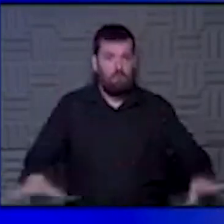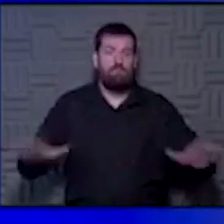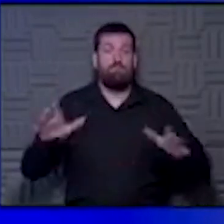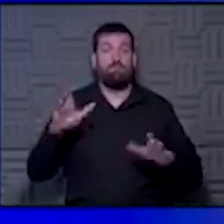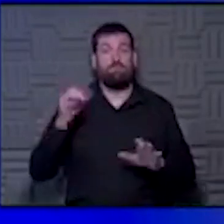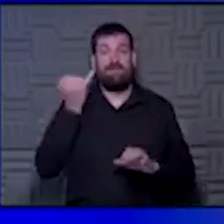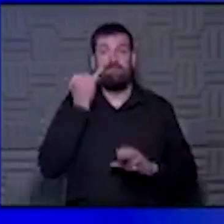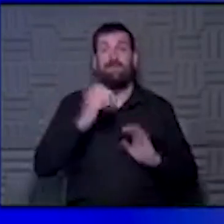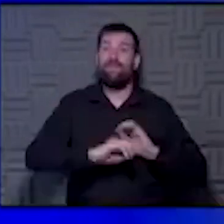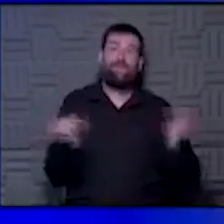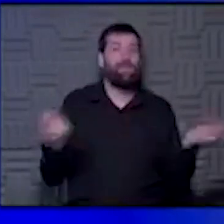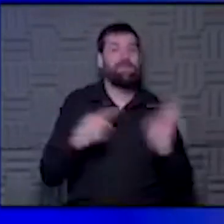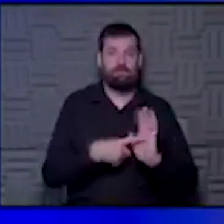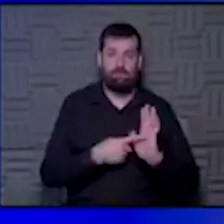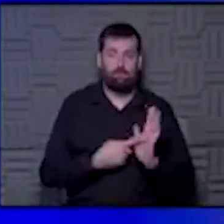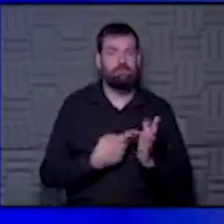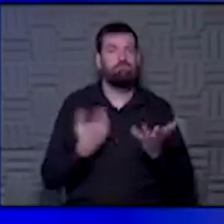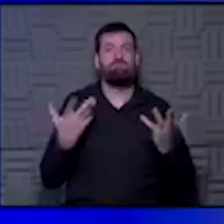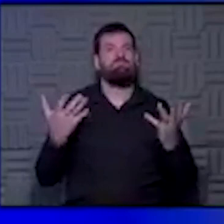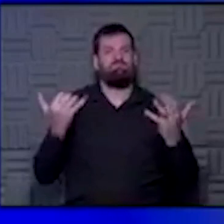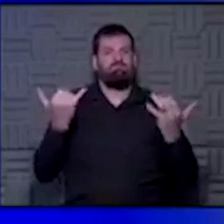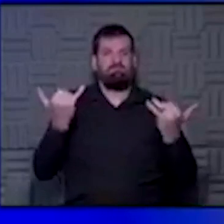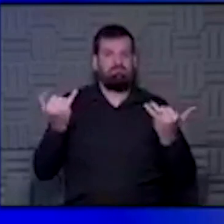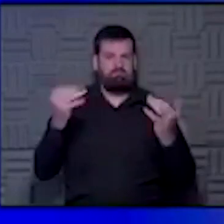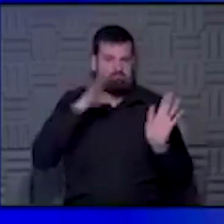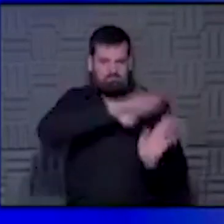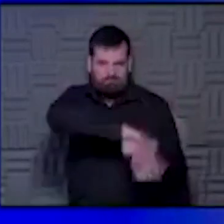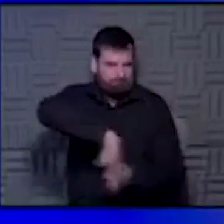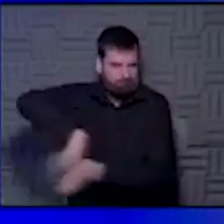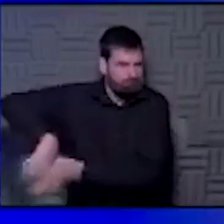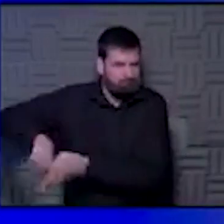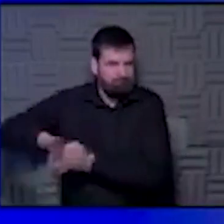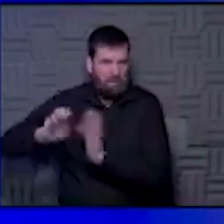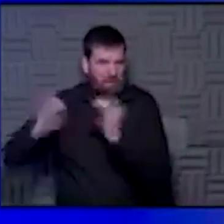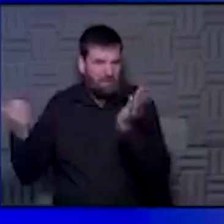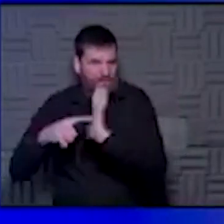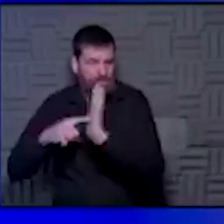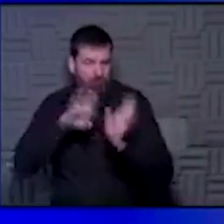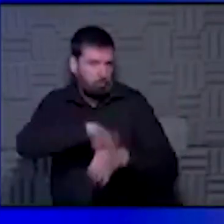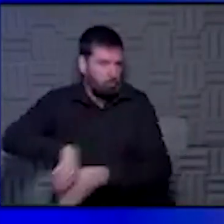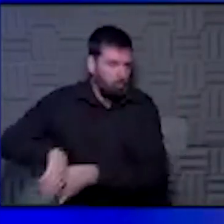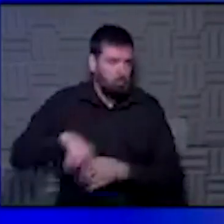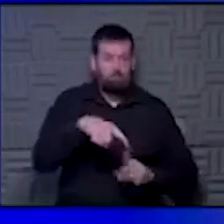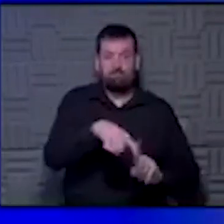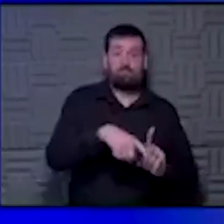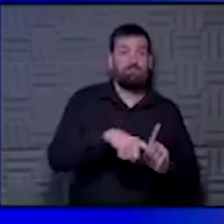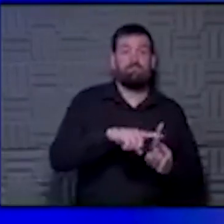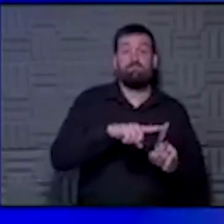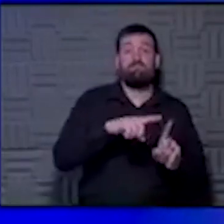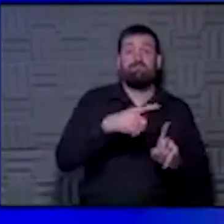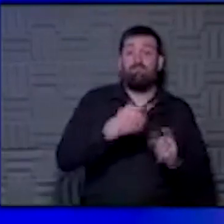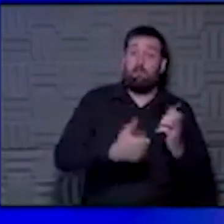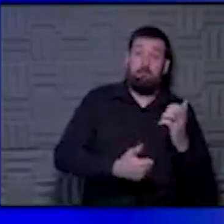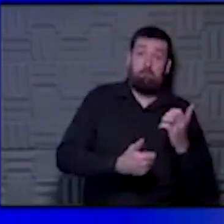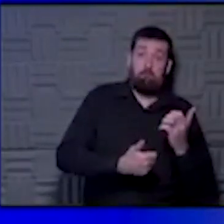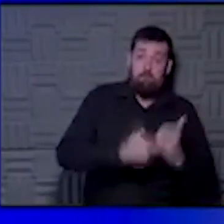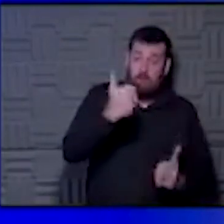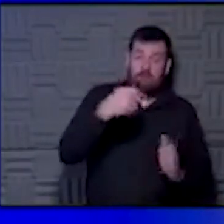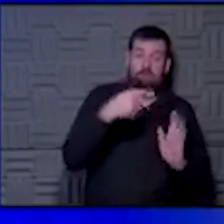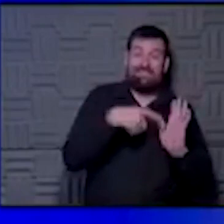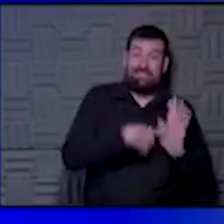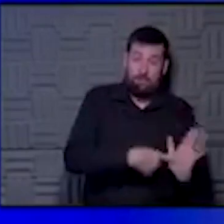are asymptomatic. But let's just talk about those who have symptoms. Then mostly the highest viral load a few days before start of